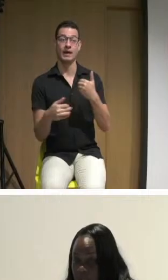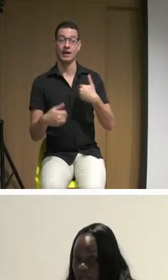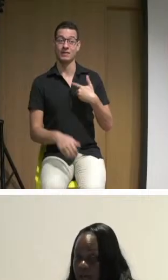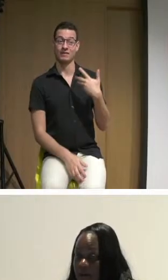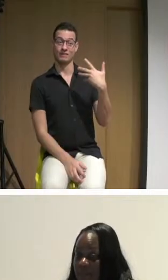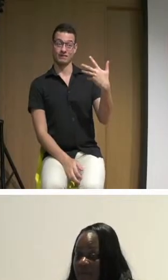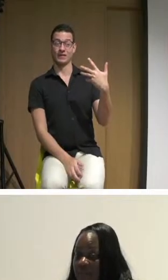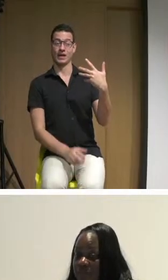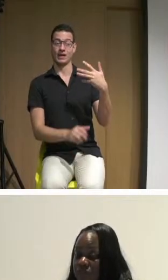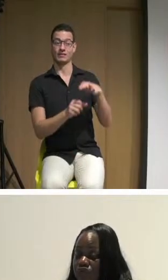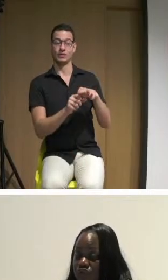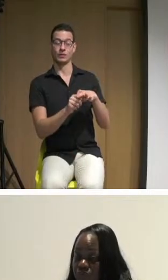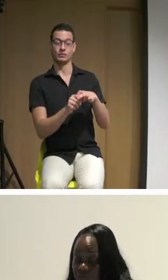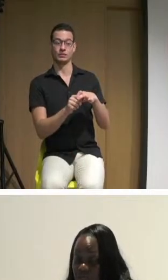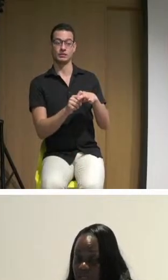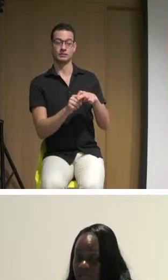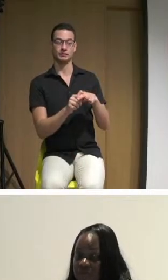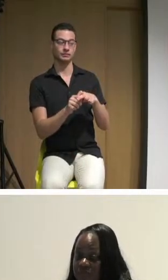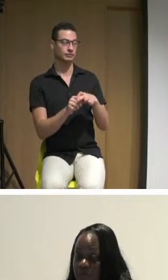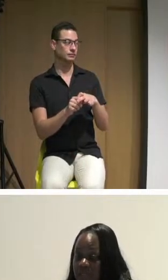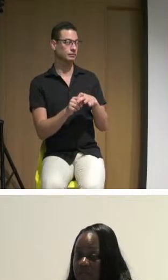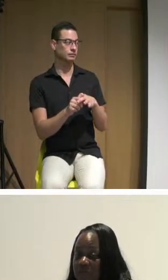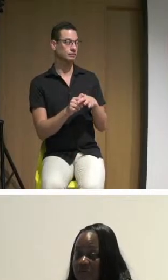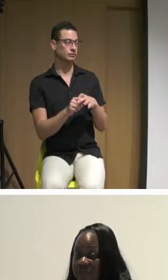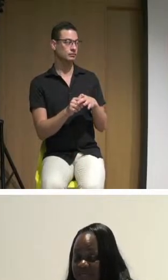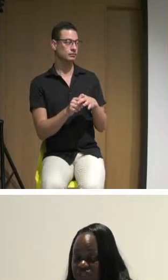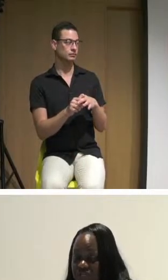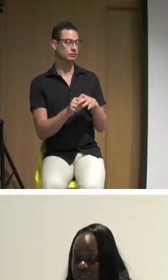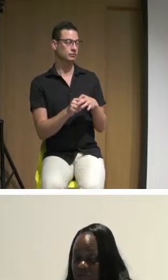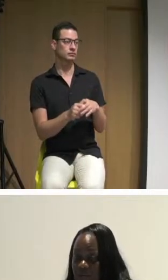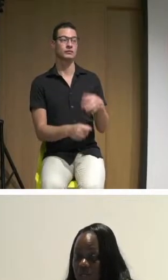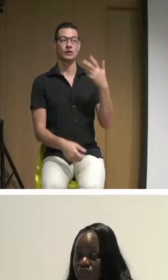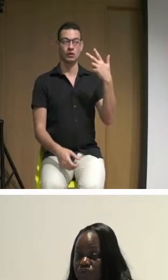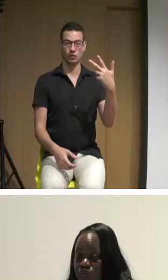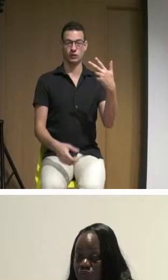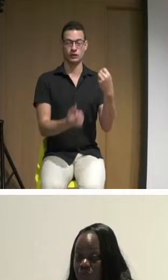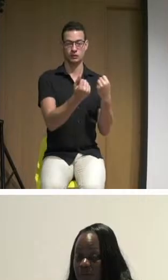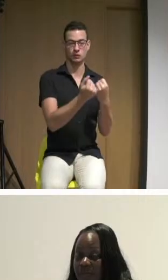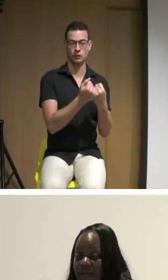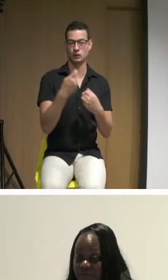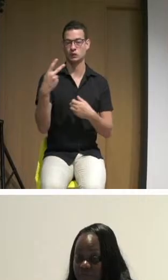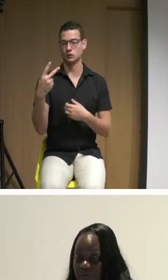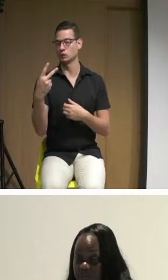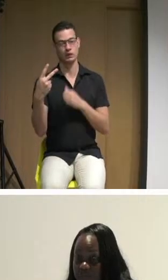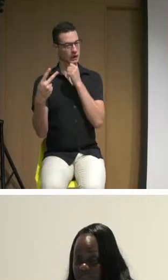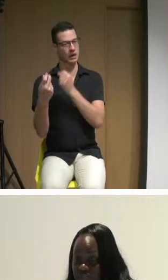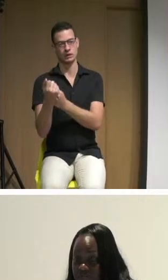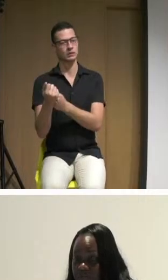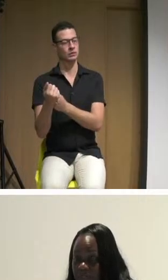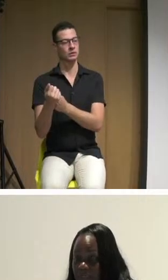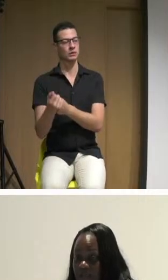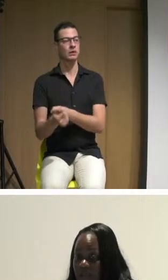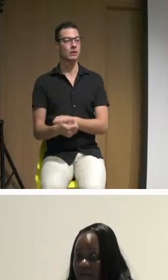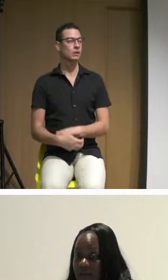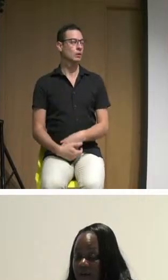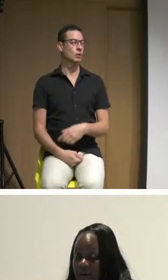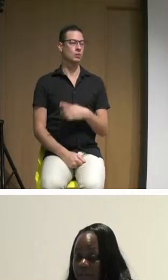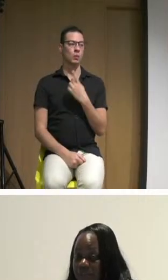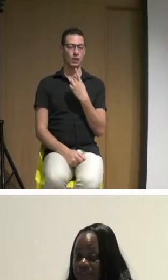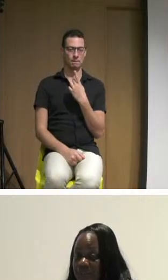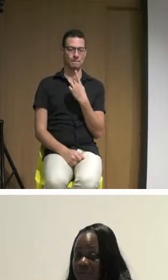votes, and 3 in affirming the vice chair, 2 not affirming the vice chair.